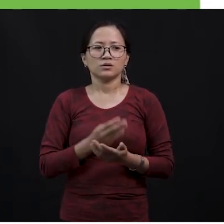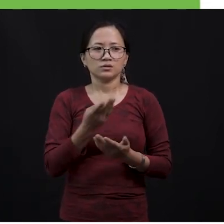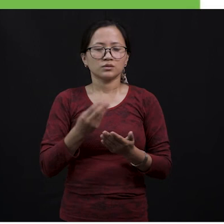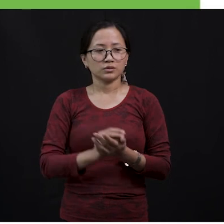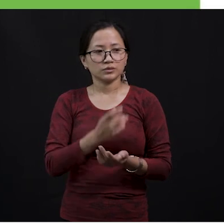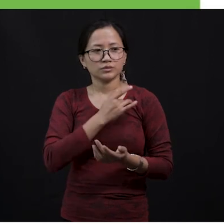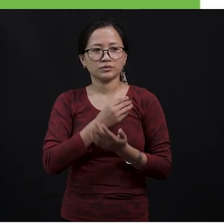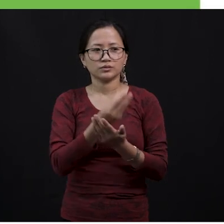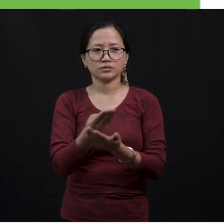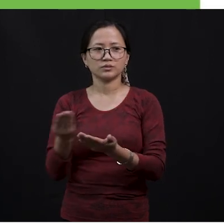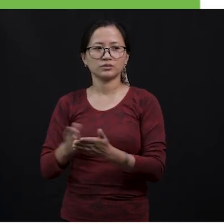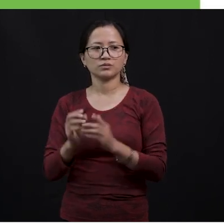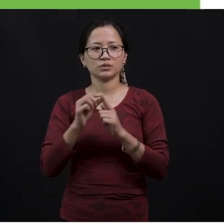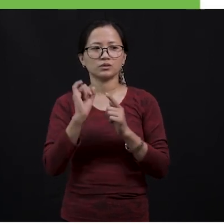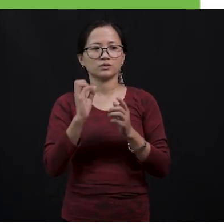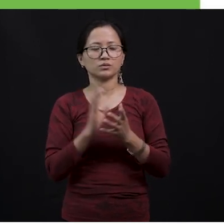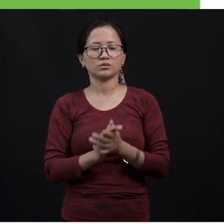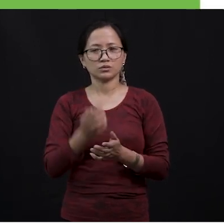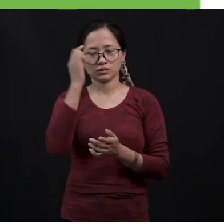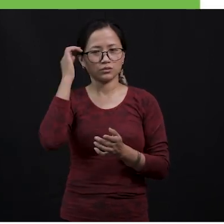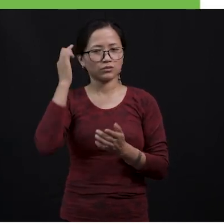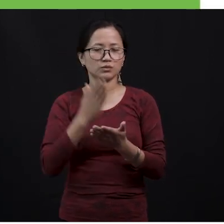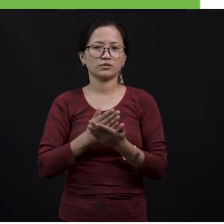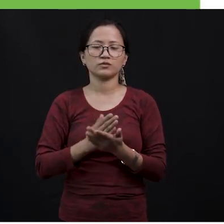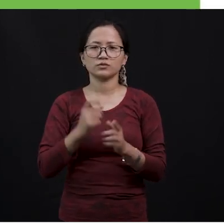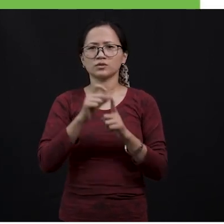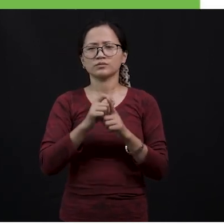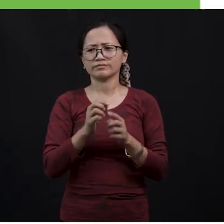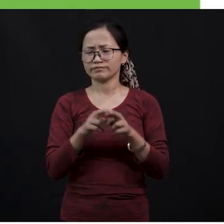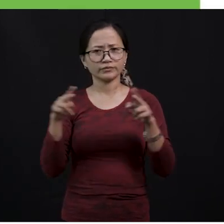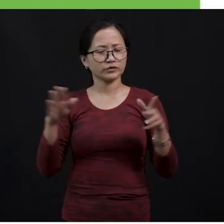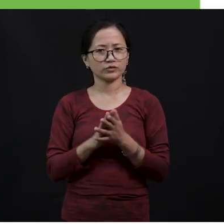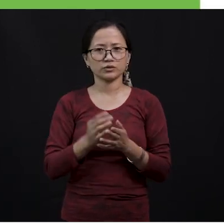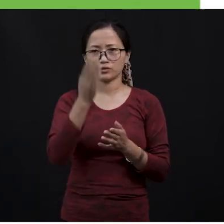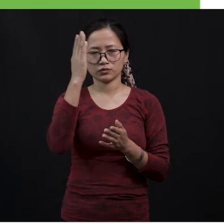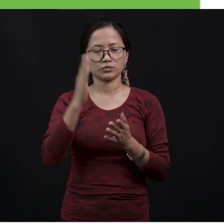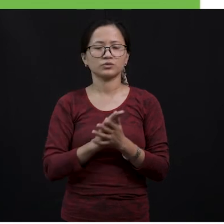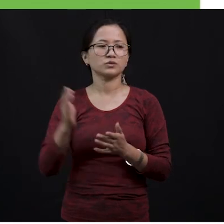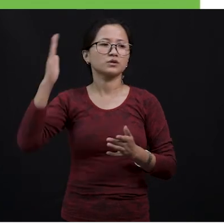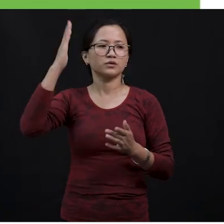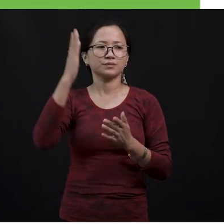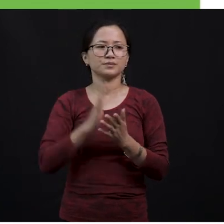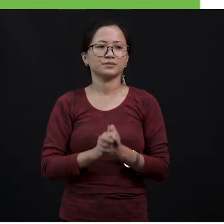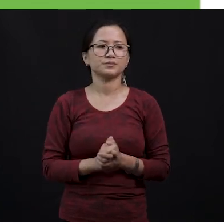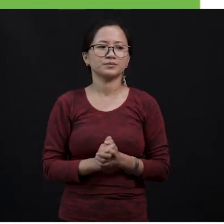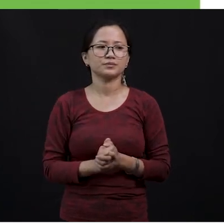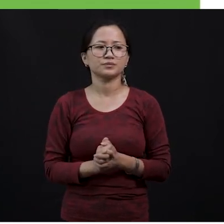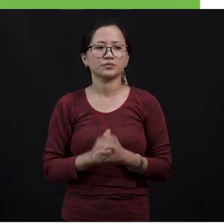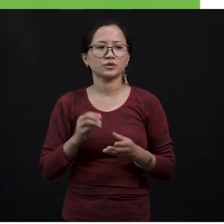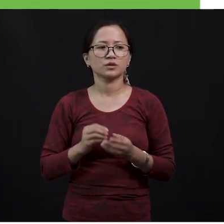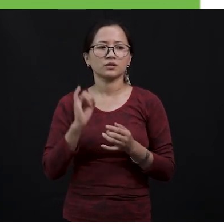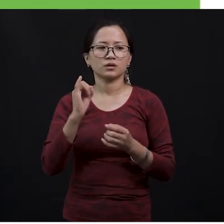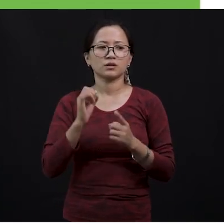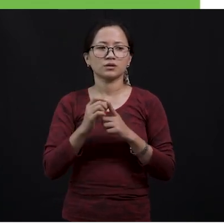Pious is somebody who believes in religion and who believes in the supremacy of God. He